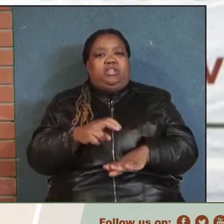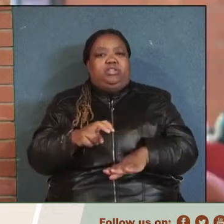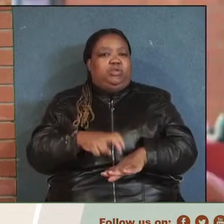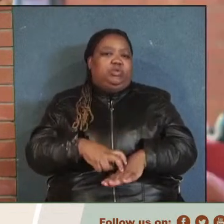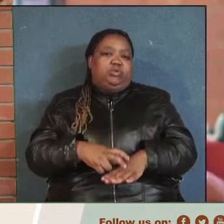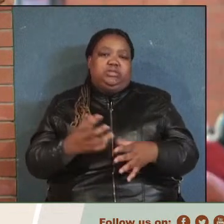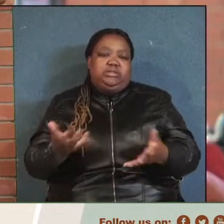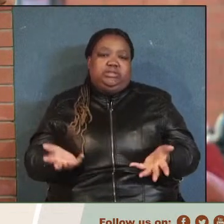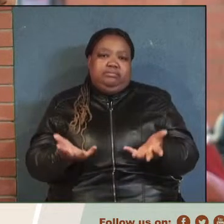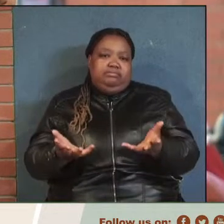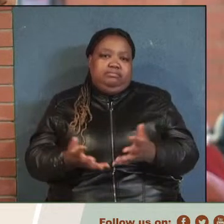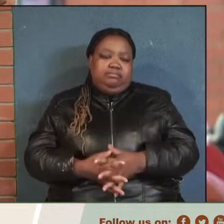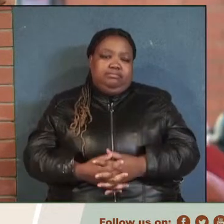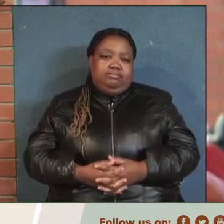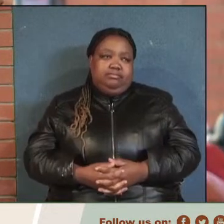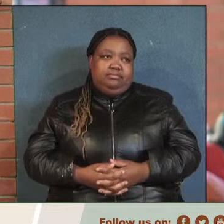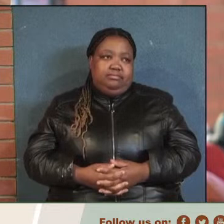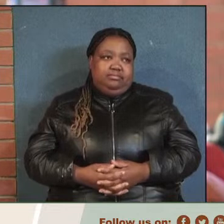obvious.